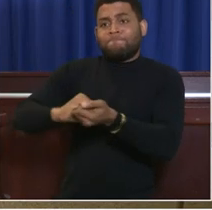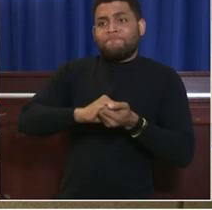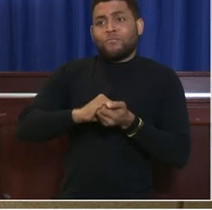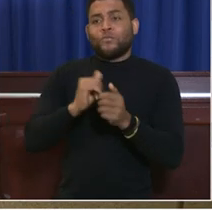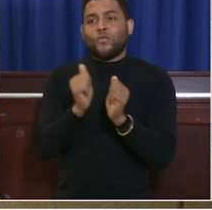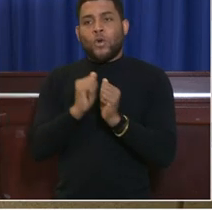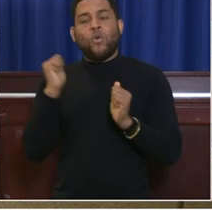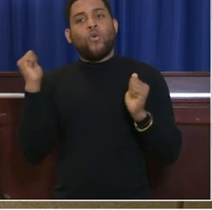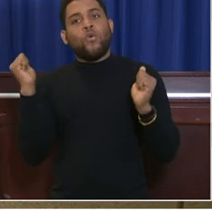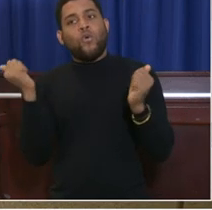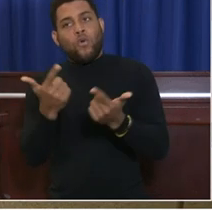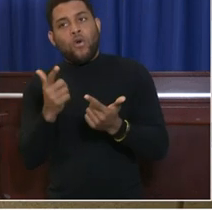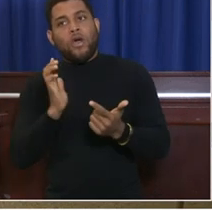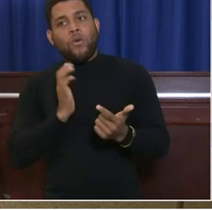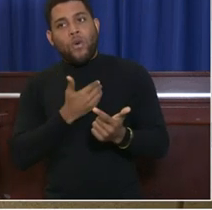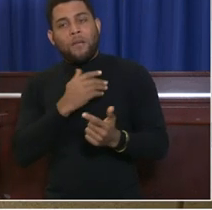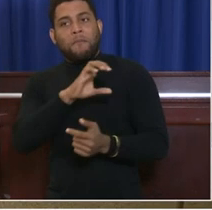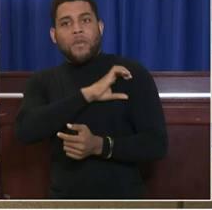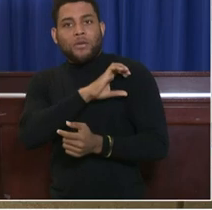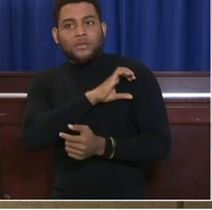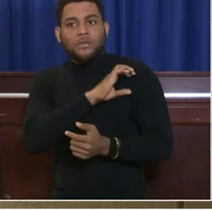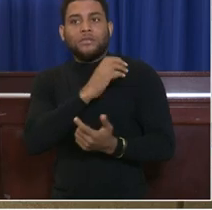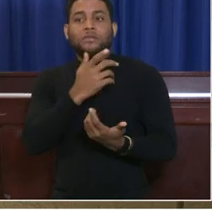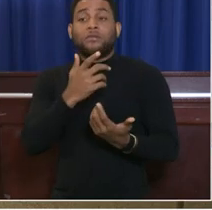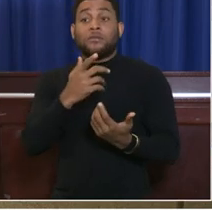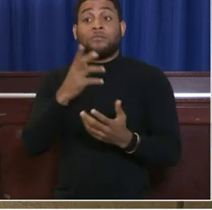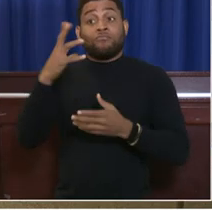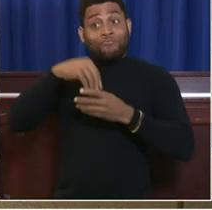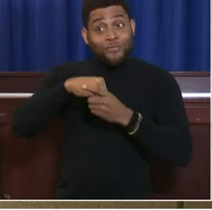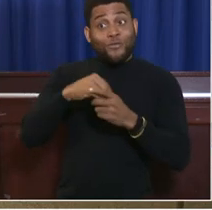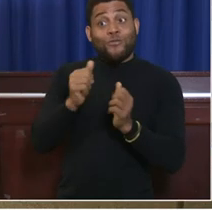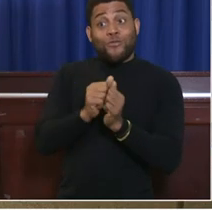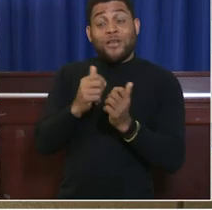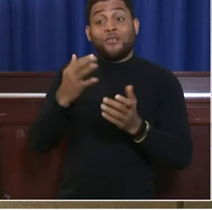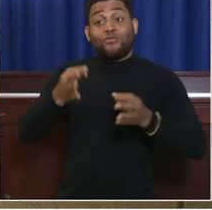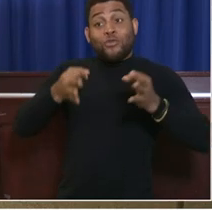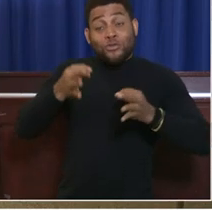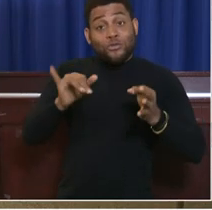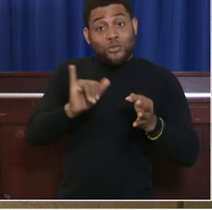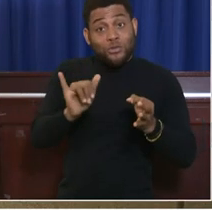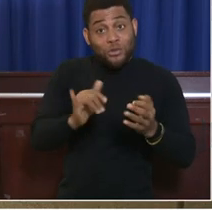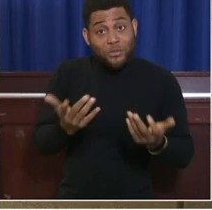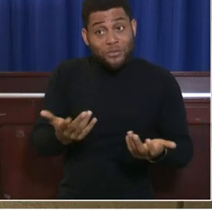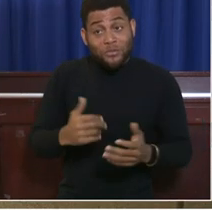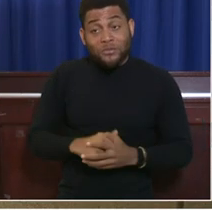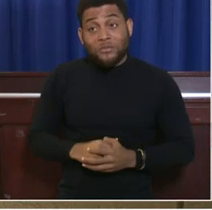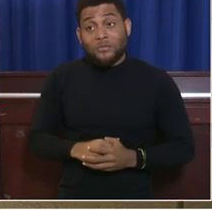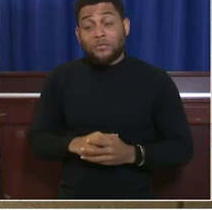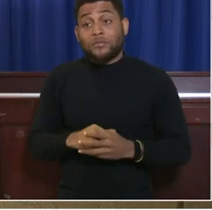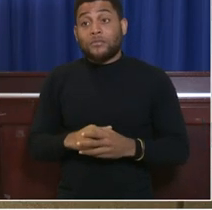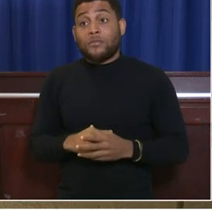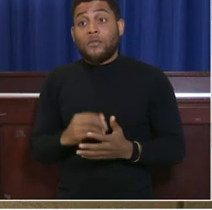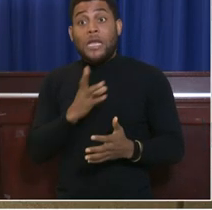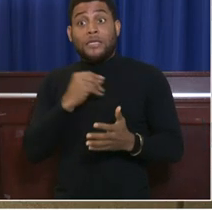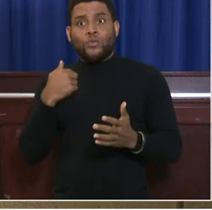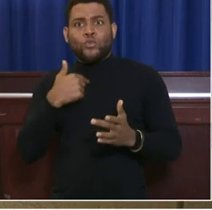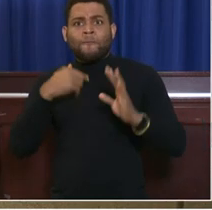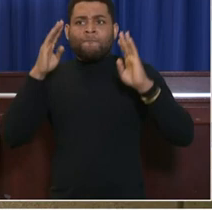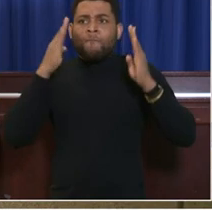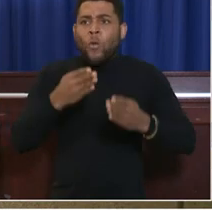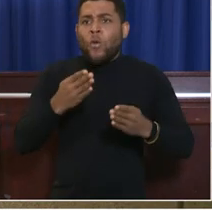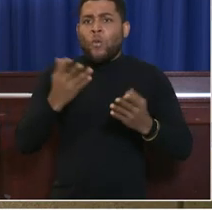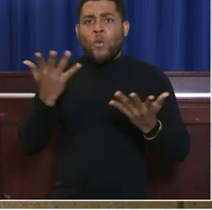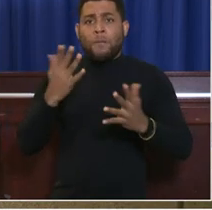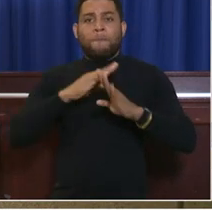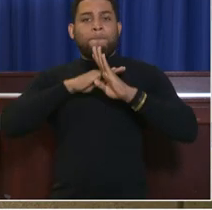law enforcement partners, including the courts. I would also say that we're very focused on prevention, which we're not here